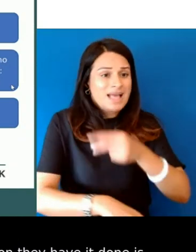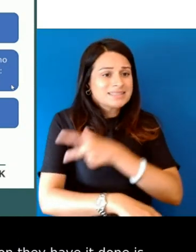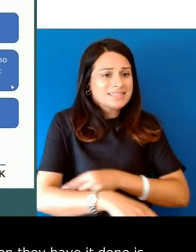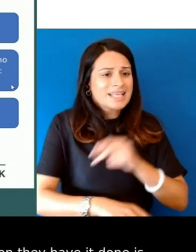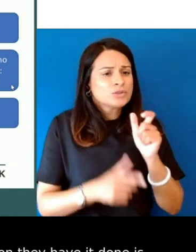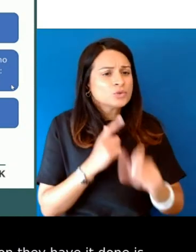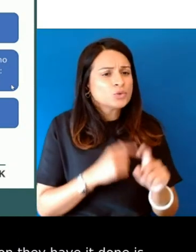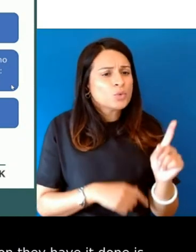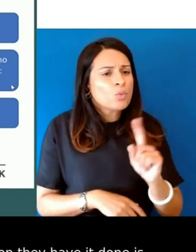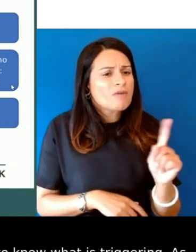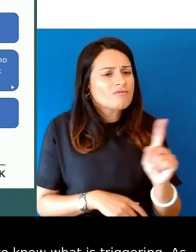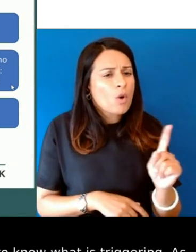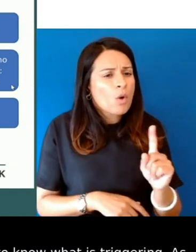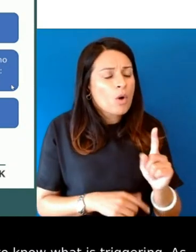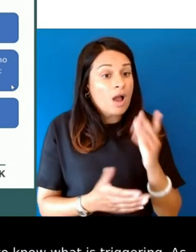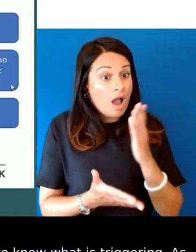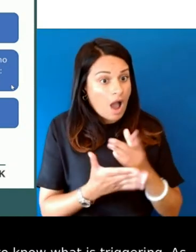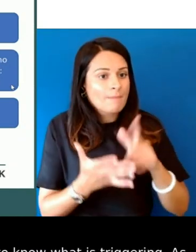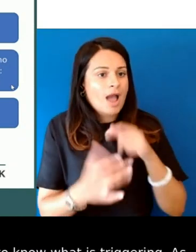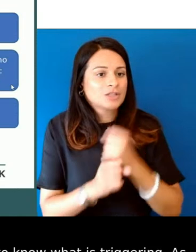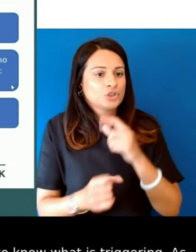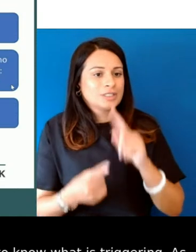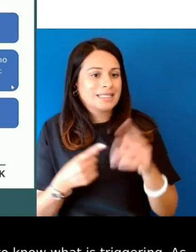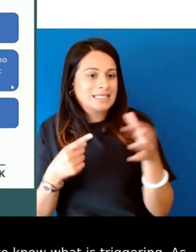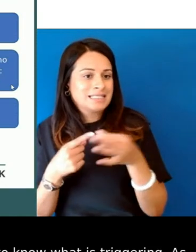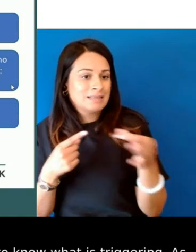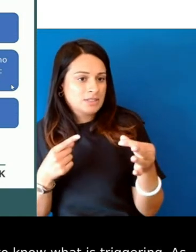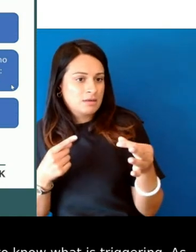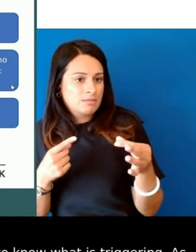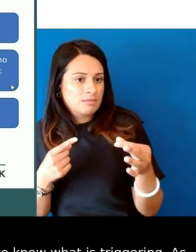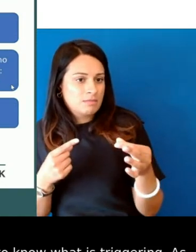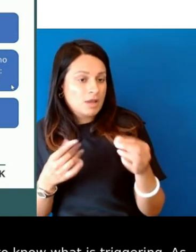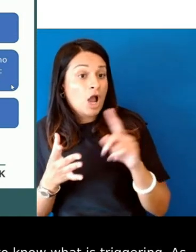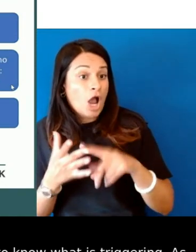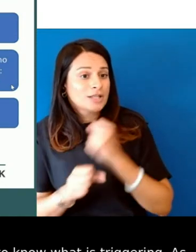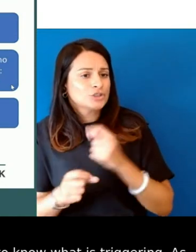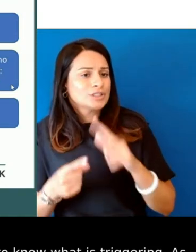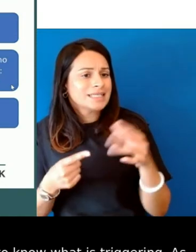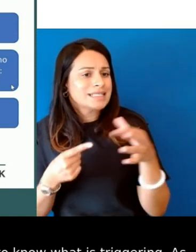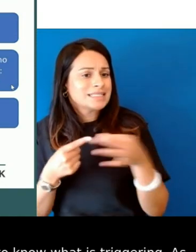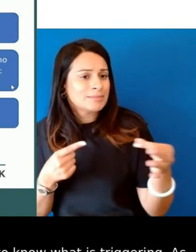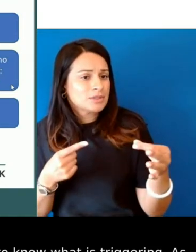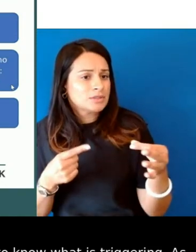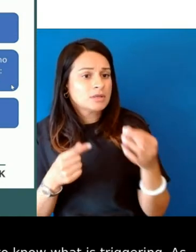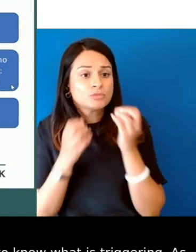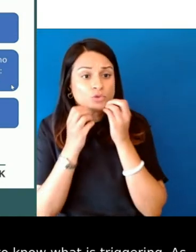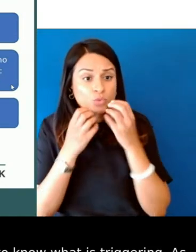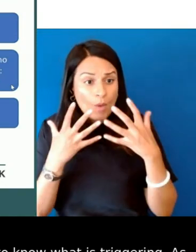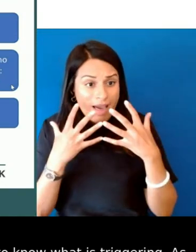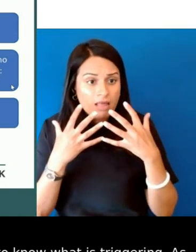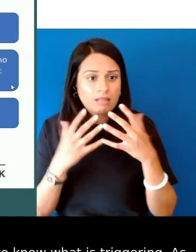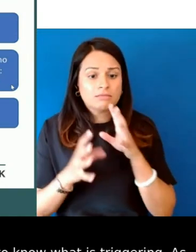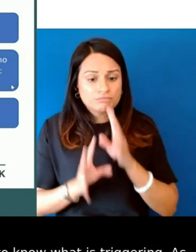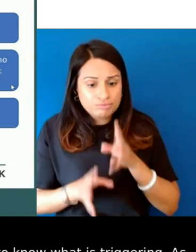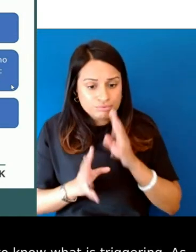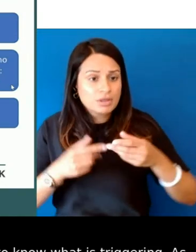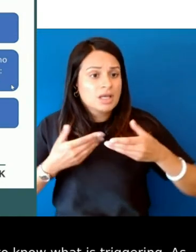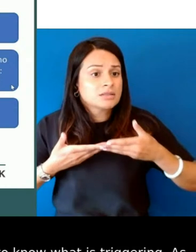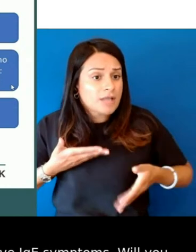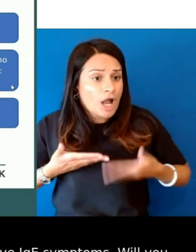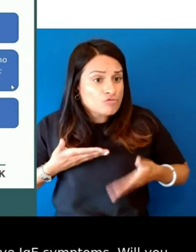if you have ige symptoms and you will recall that the ige symptoms were hives swelling vomiting diarrhea upper